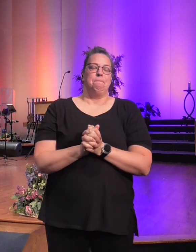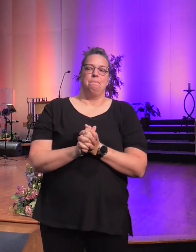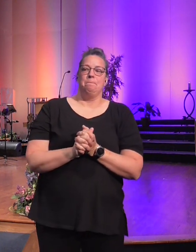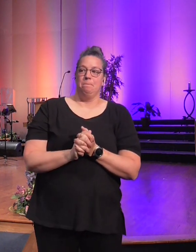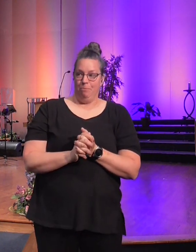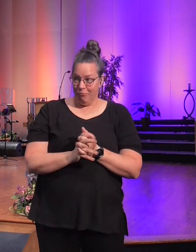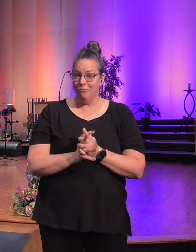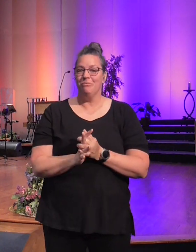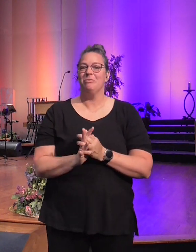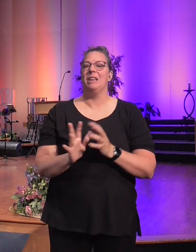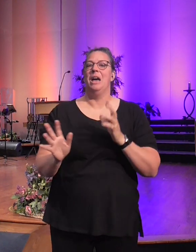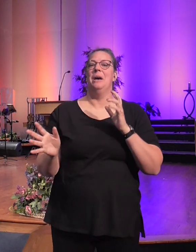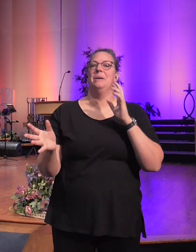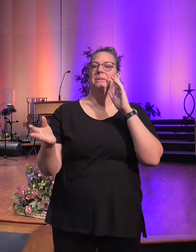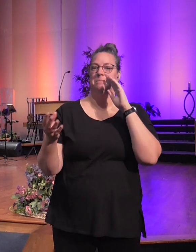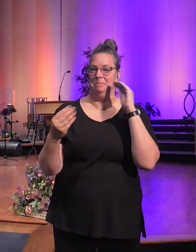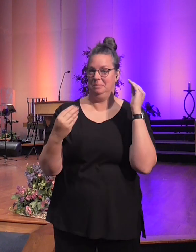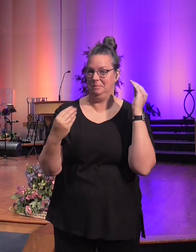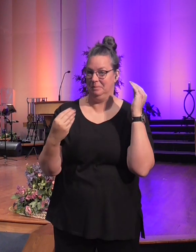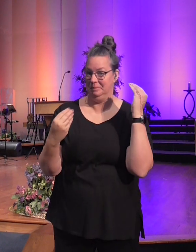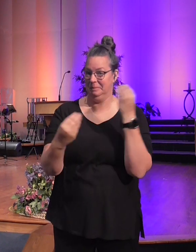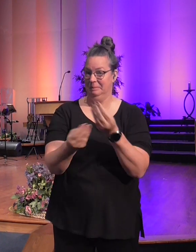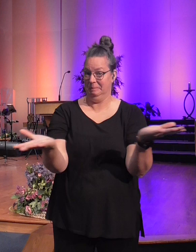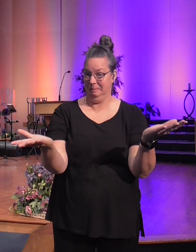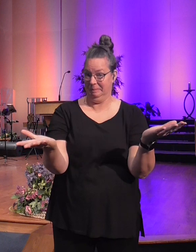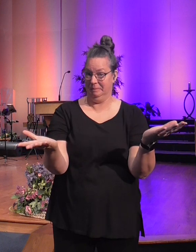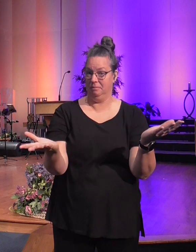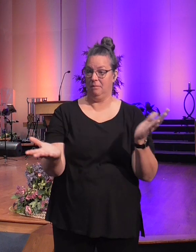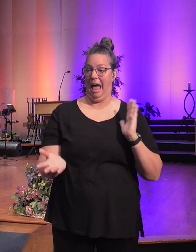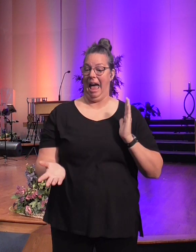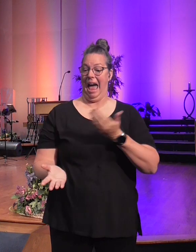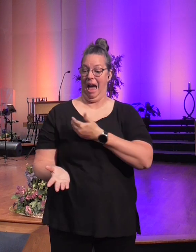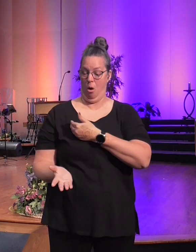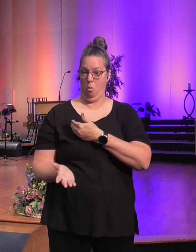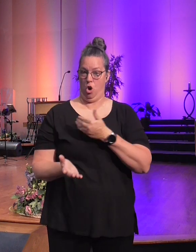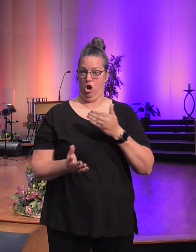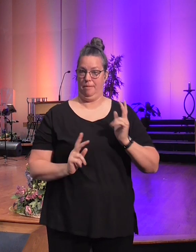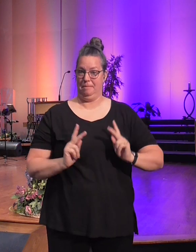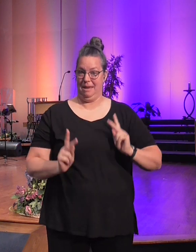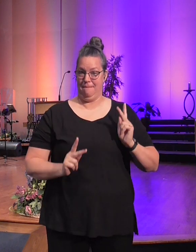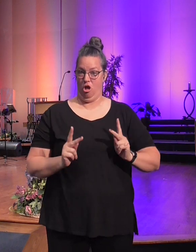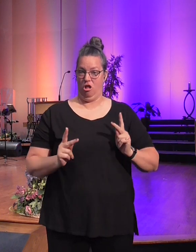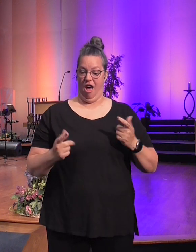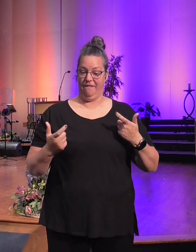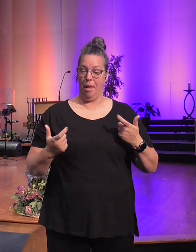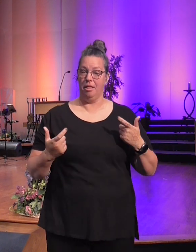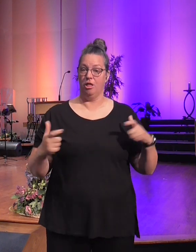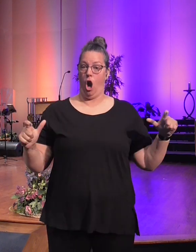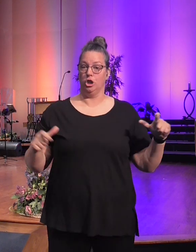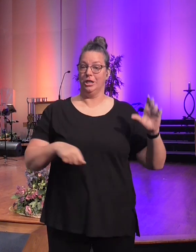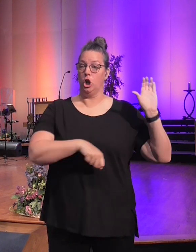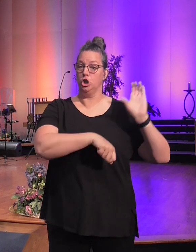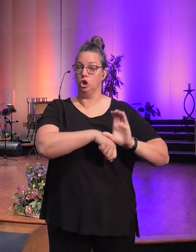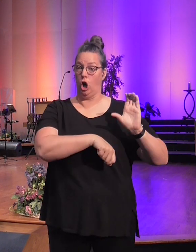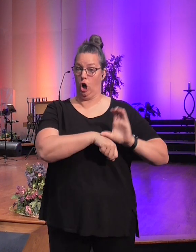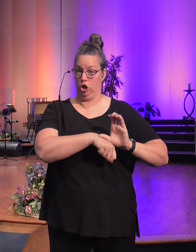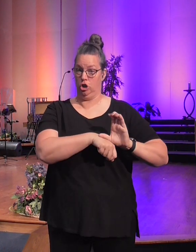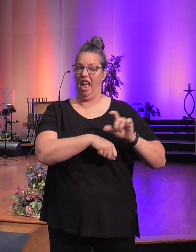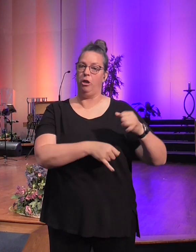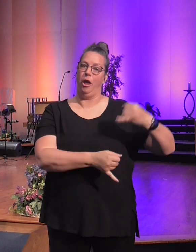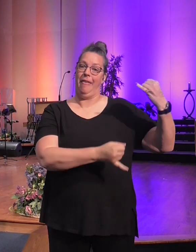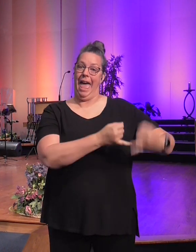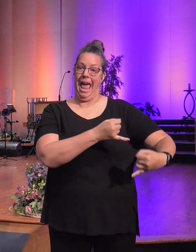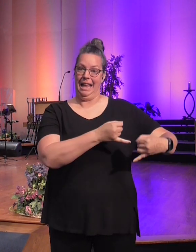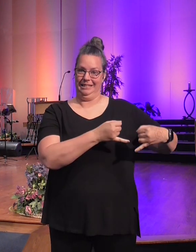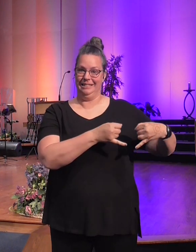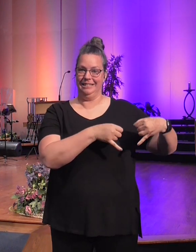And just to let you know, our folks have the largest church representation there, and they're at the end of the parade